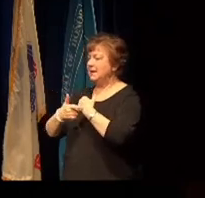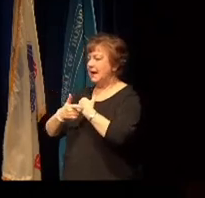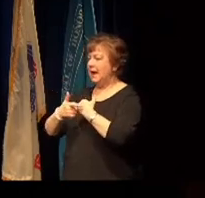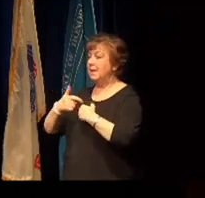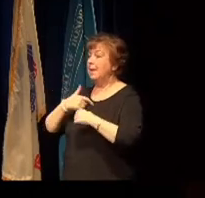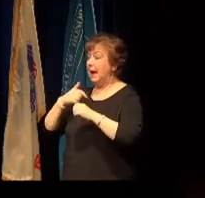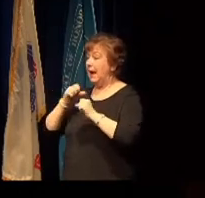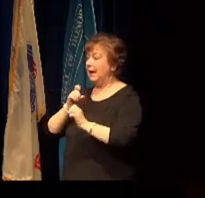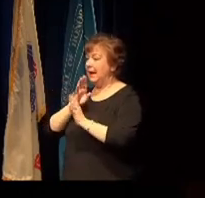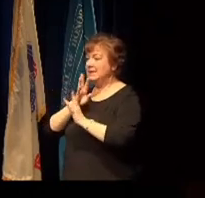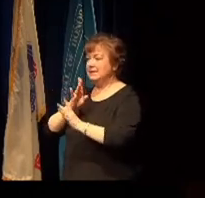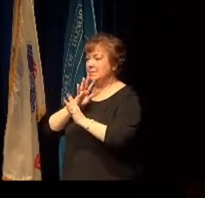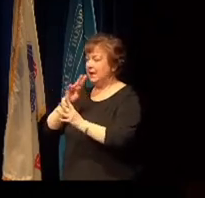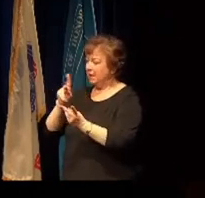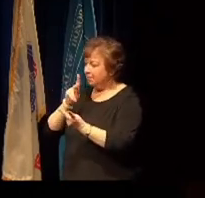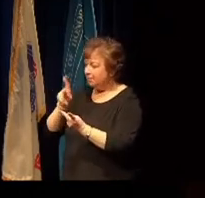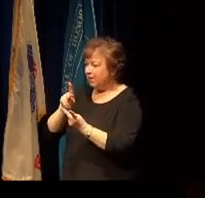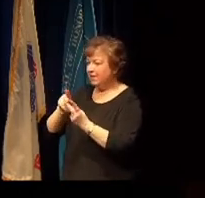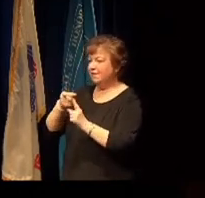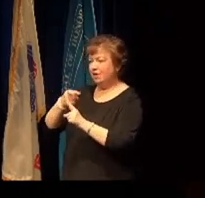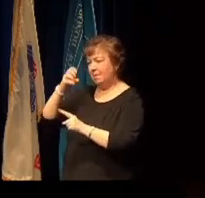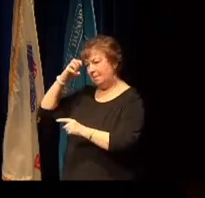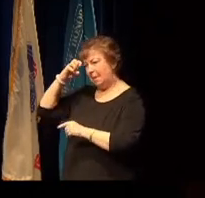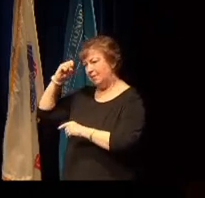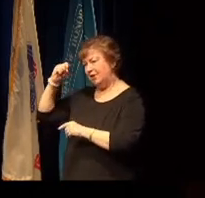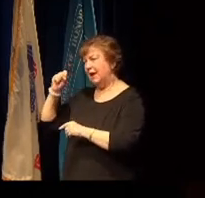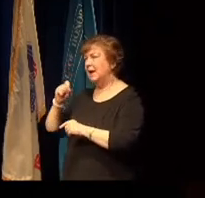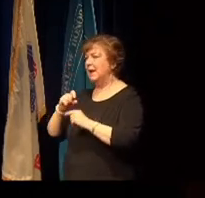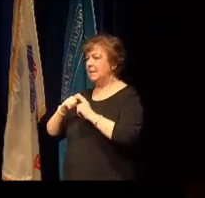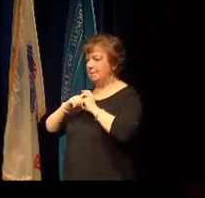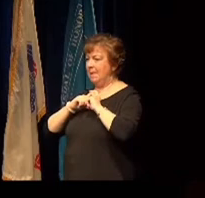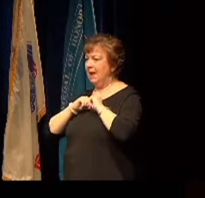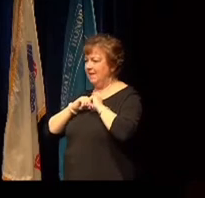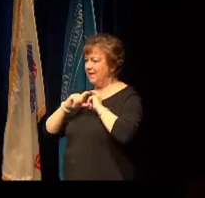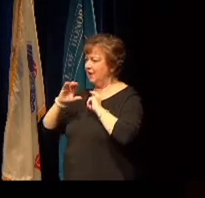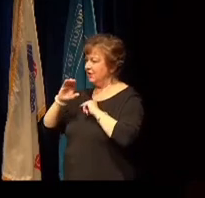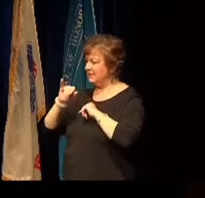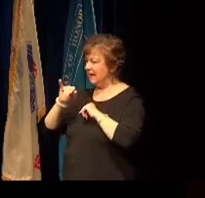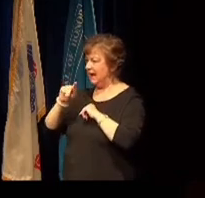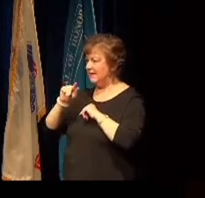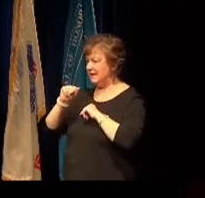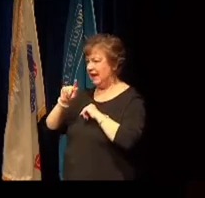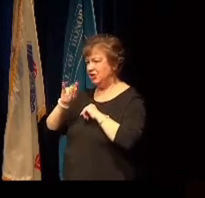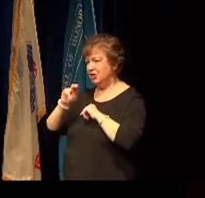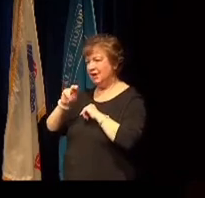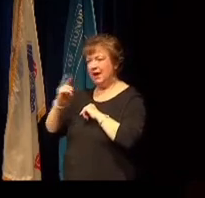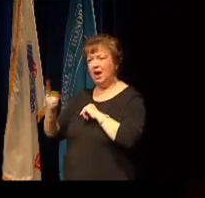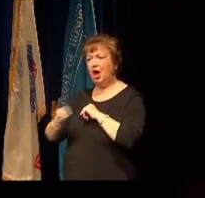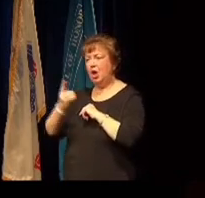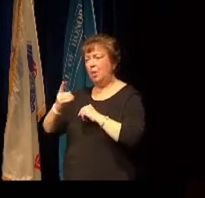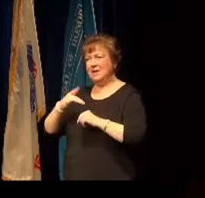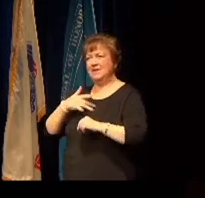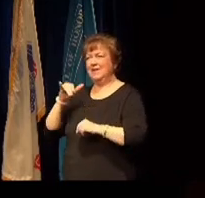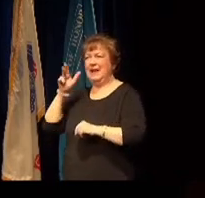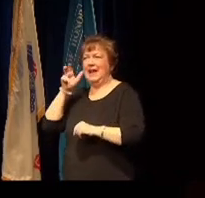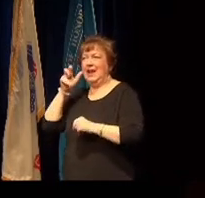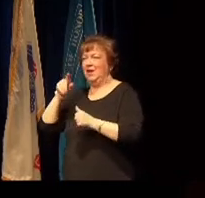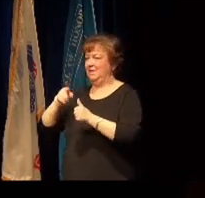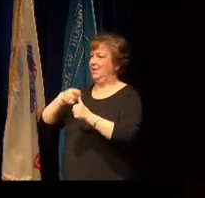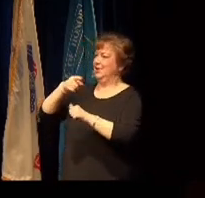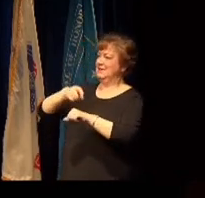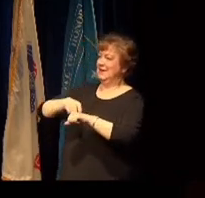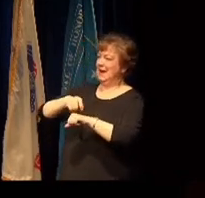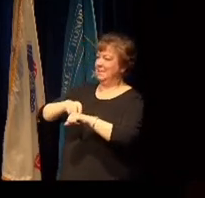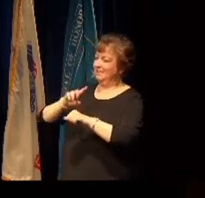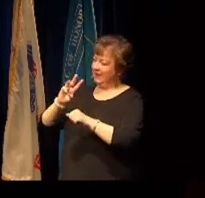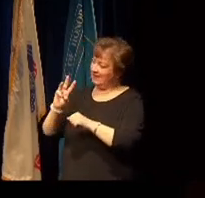citation verbatim just from memory. Yet every time he spoke, it was like hearing it all for the first time. In sixth grade, he used to drive me